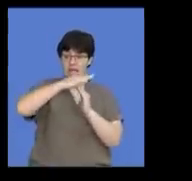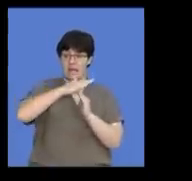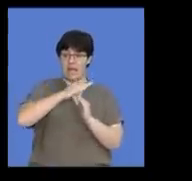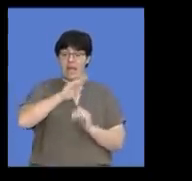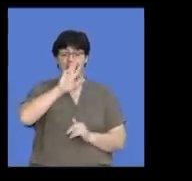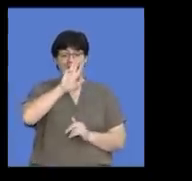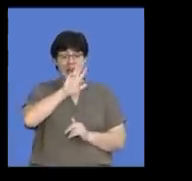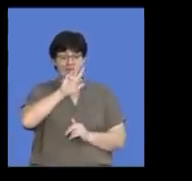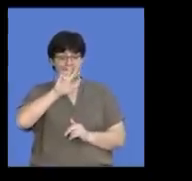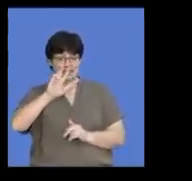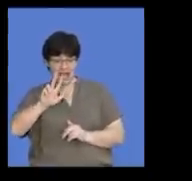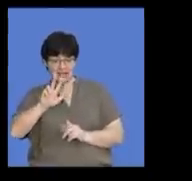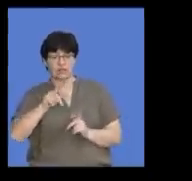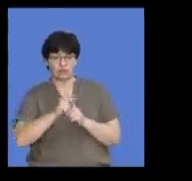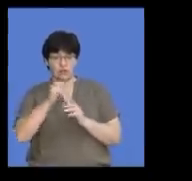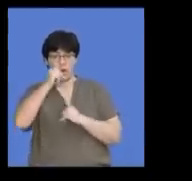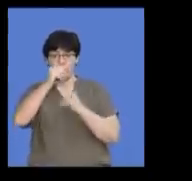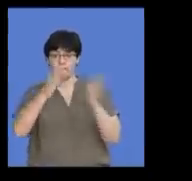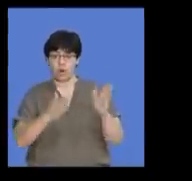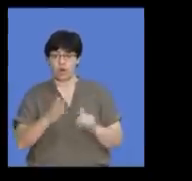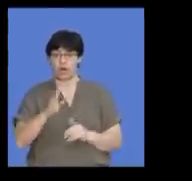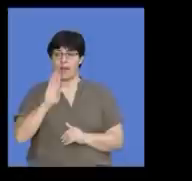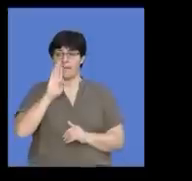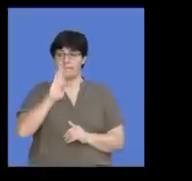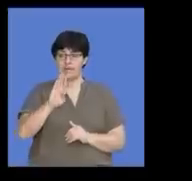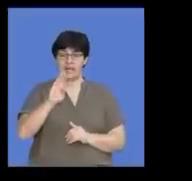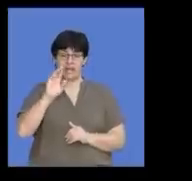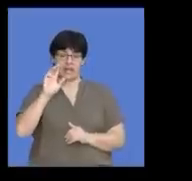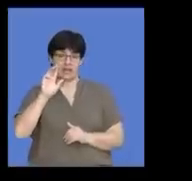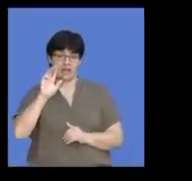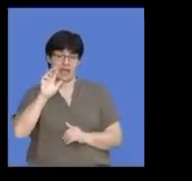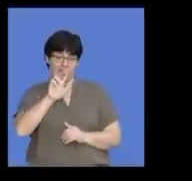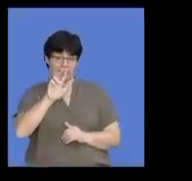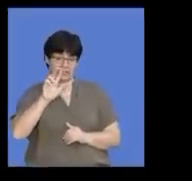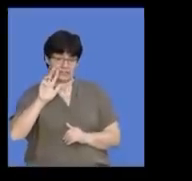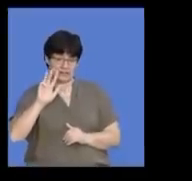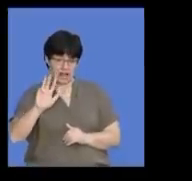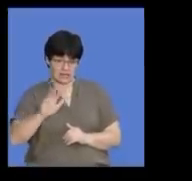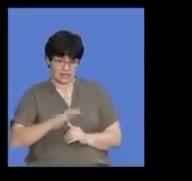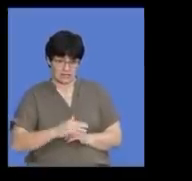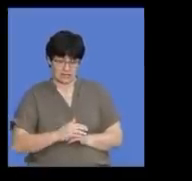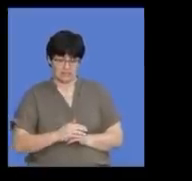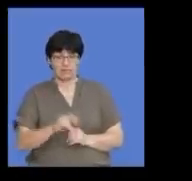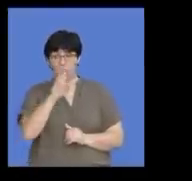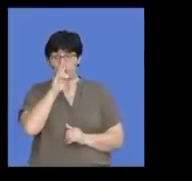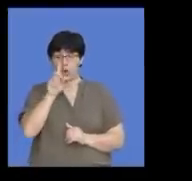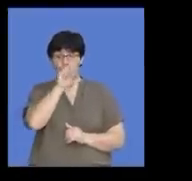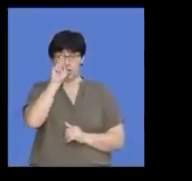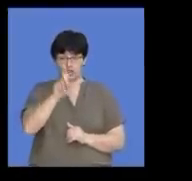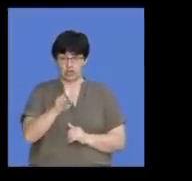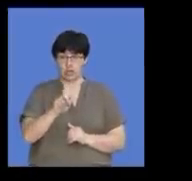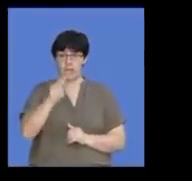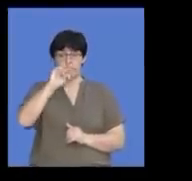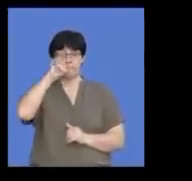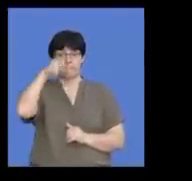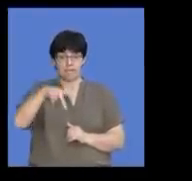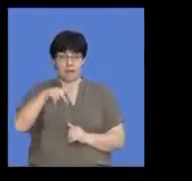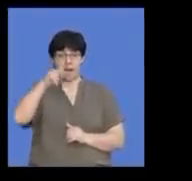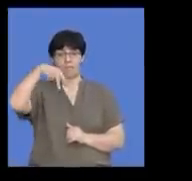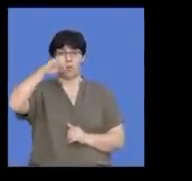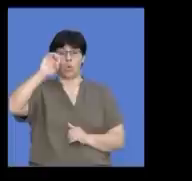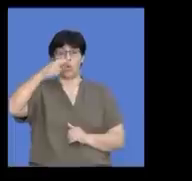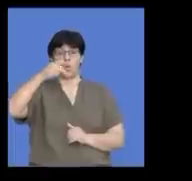block B9, where there's trig beacon 83. Looking at the question, note the following. On the map of